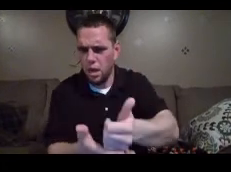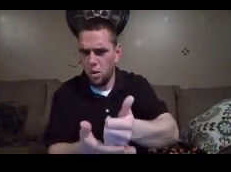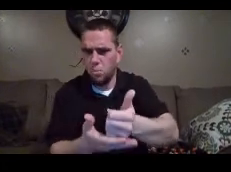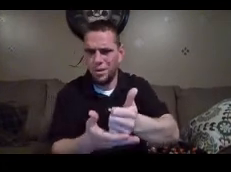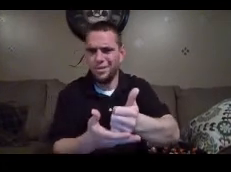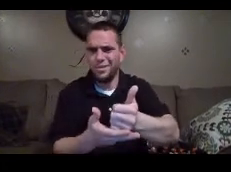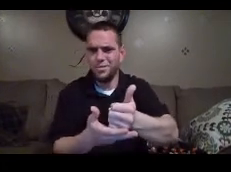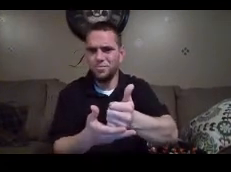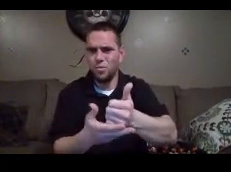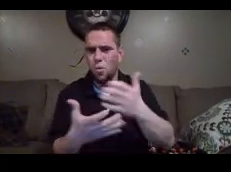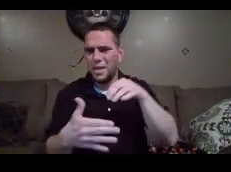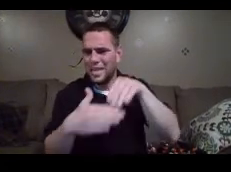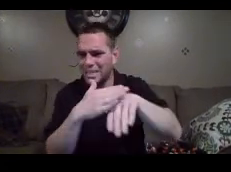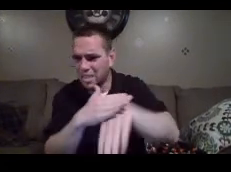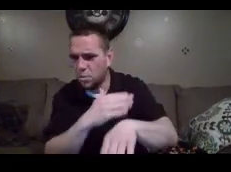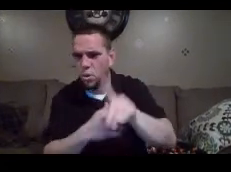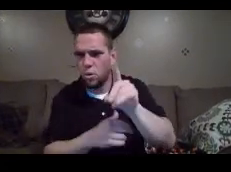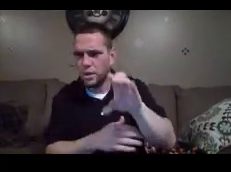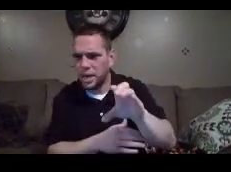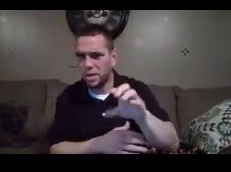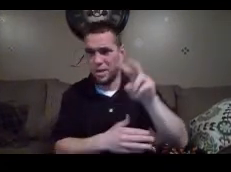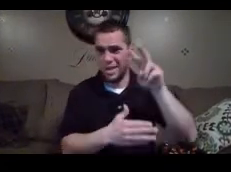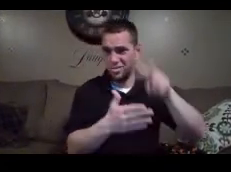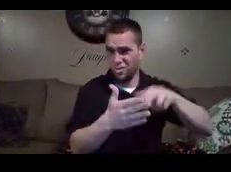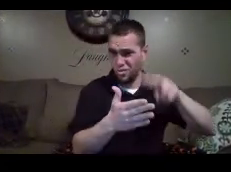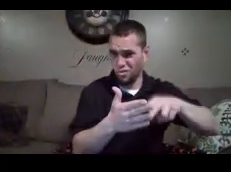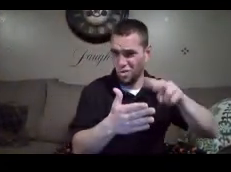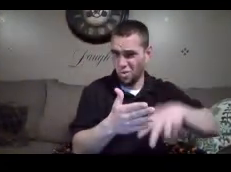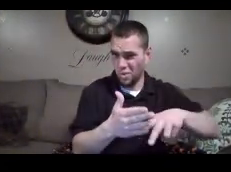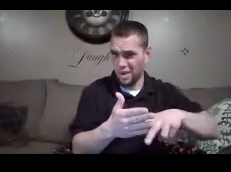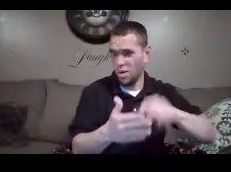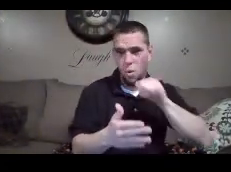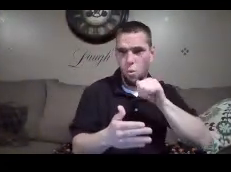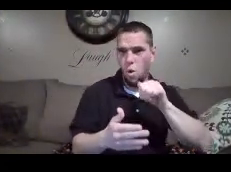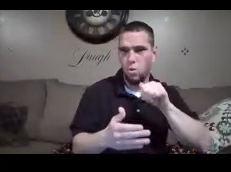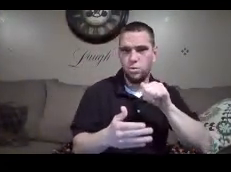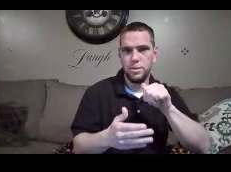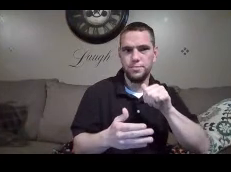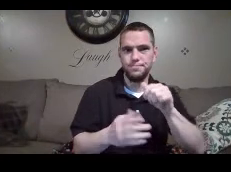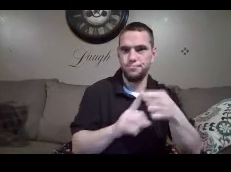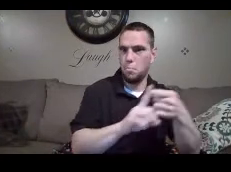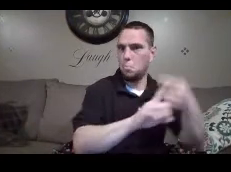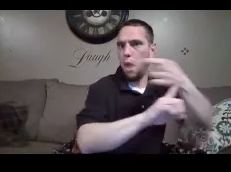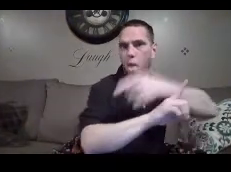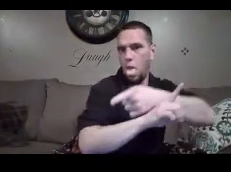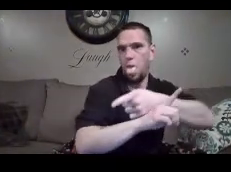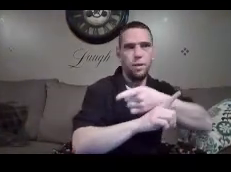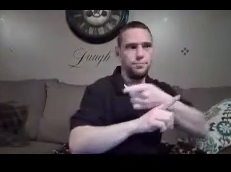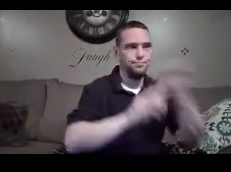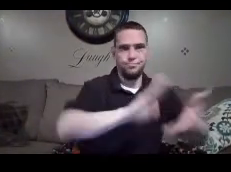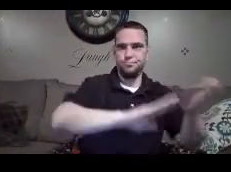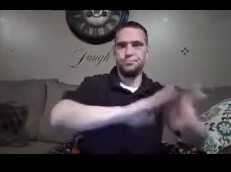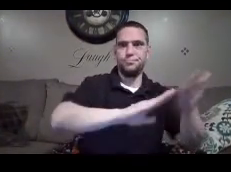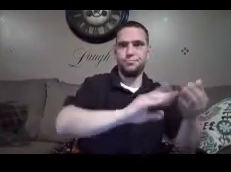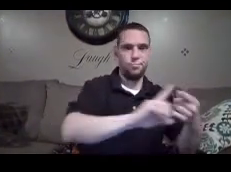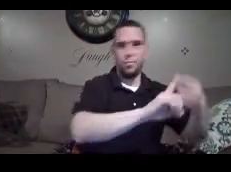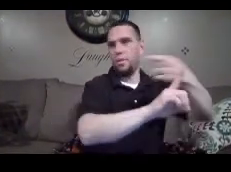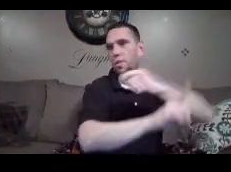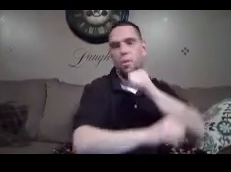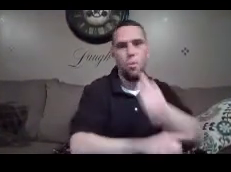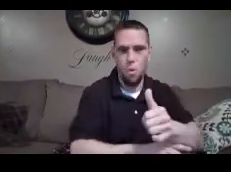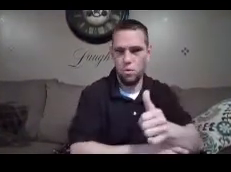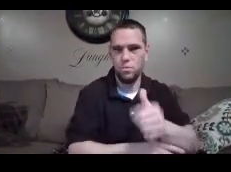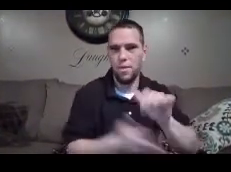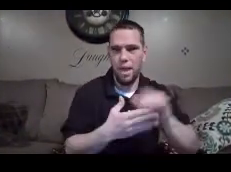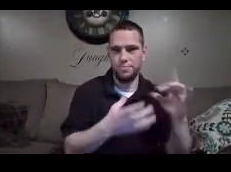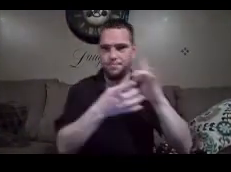going to be able to do anything that we have not put in for as accessibility features within our presentations. So that's going to